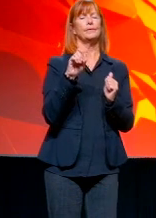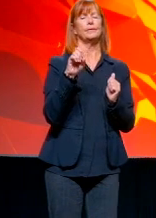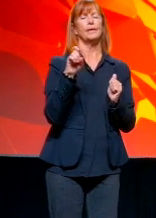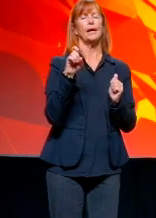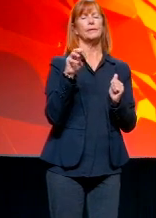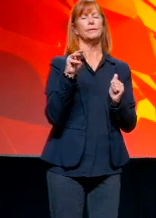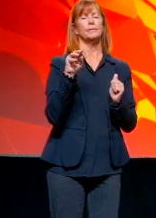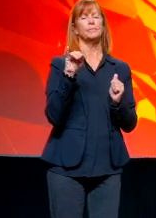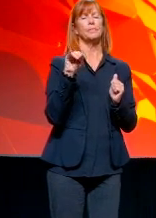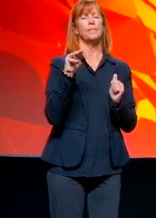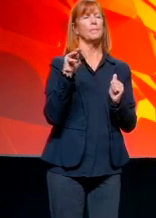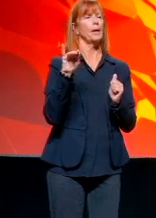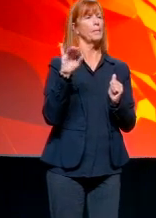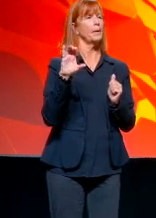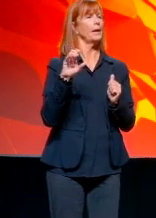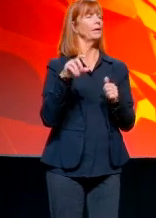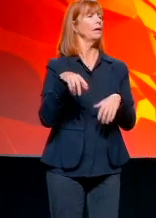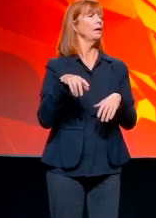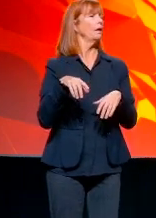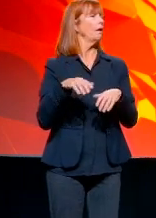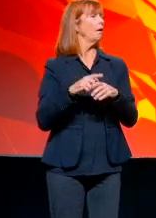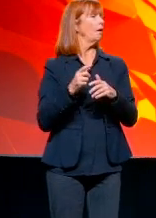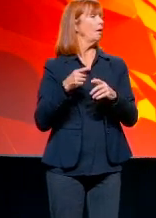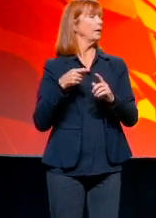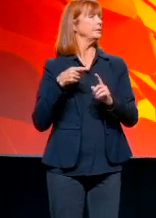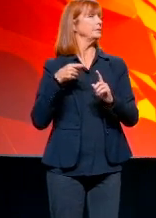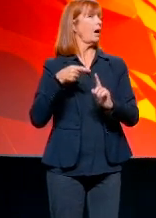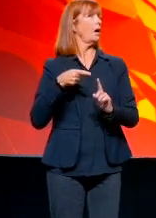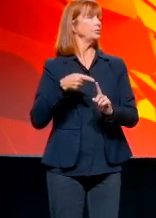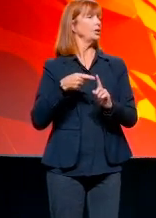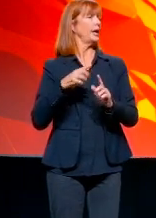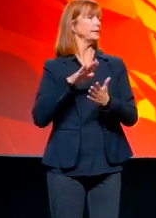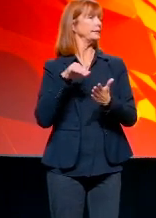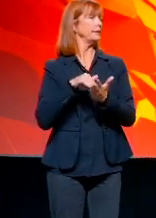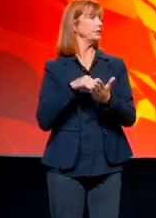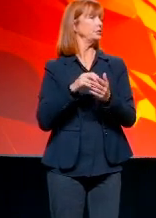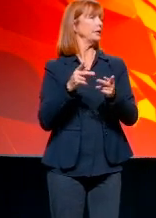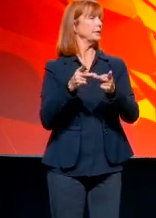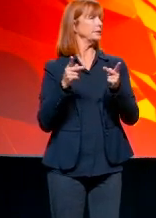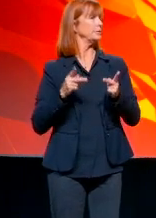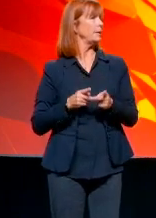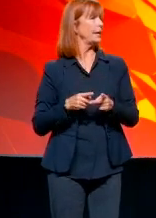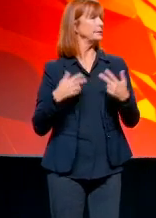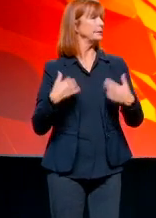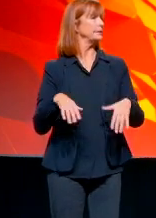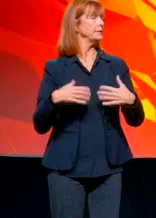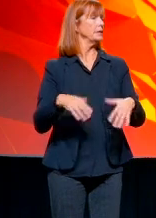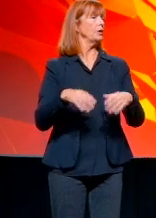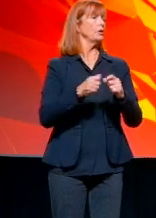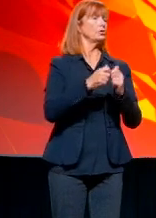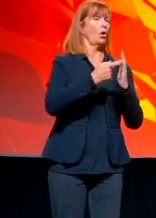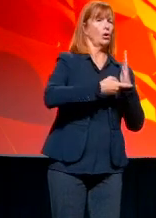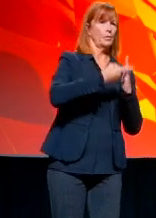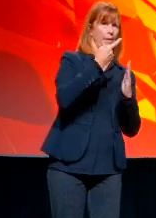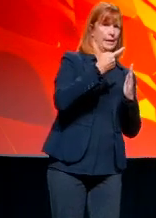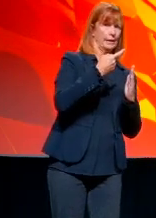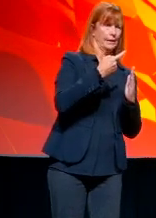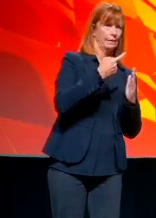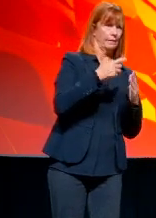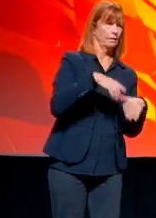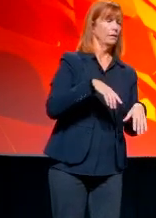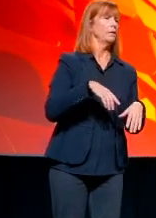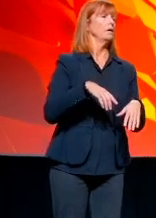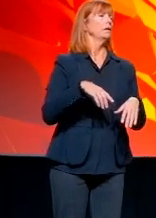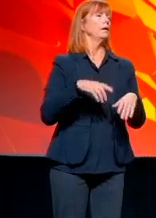trajectory with object-centric states and into different subtasks, and then we kind of build the state machines